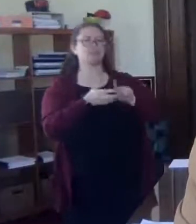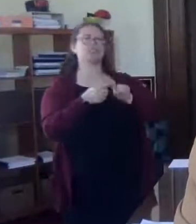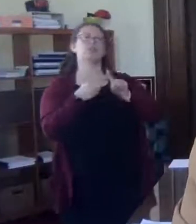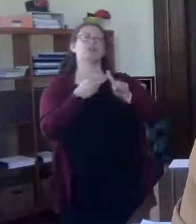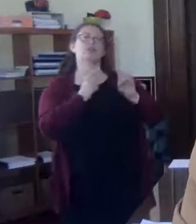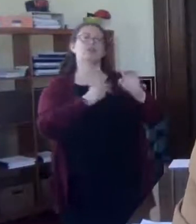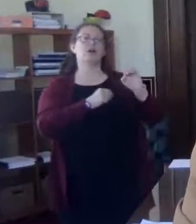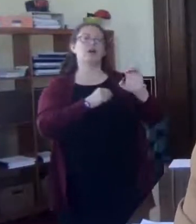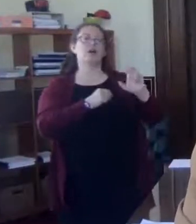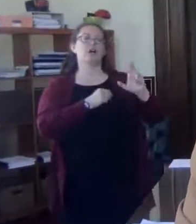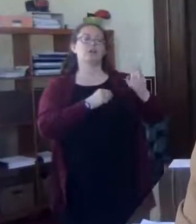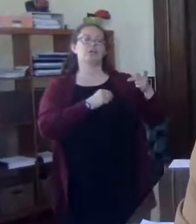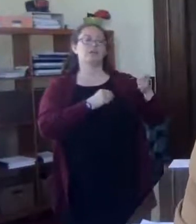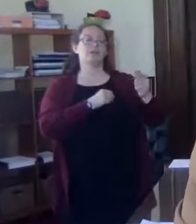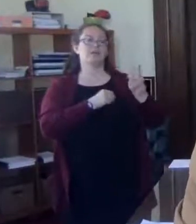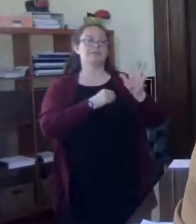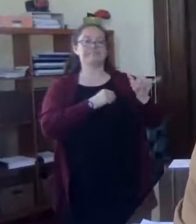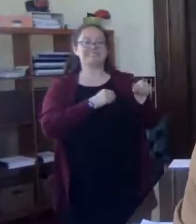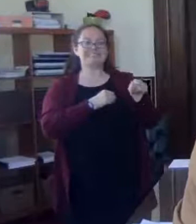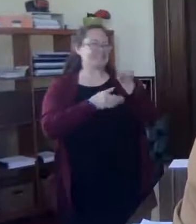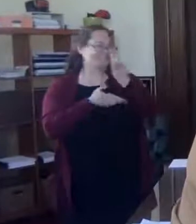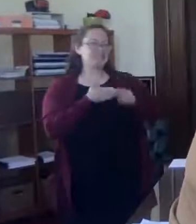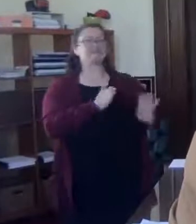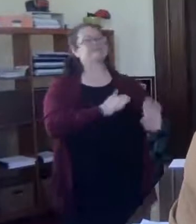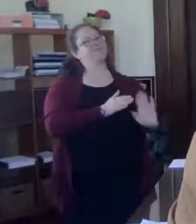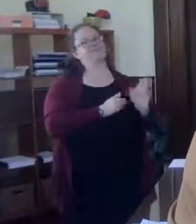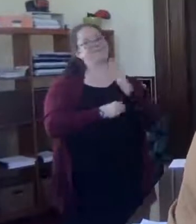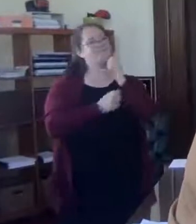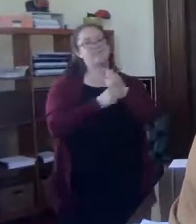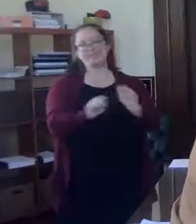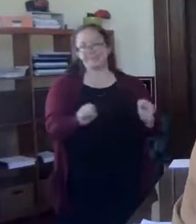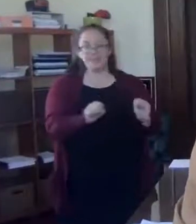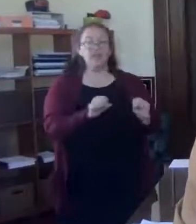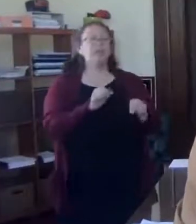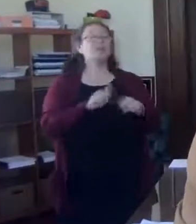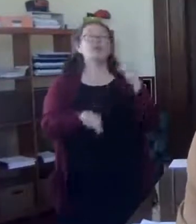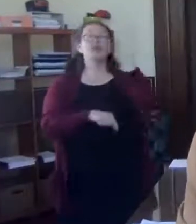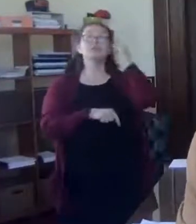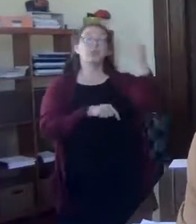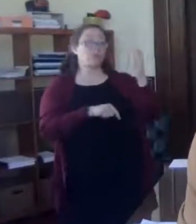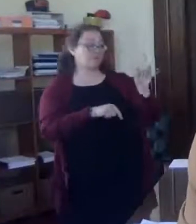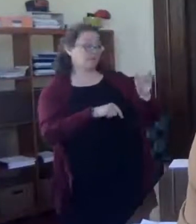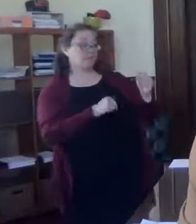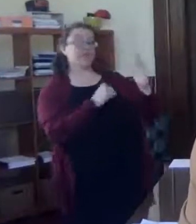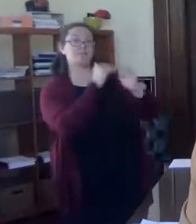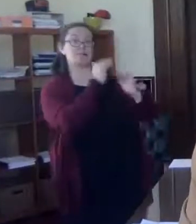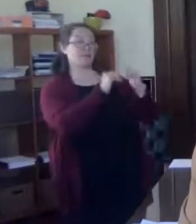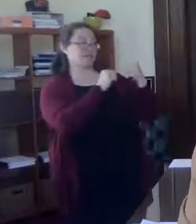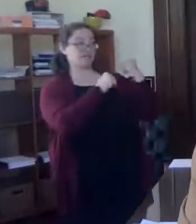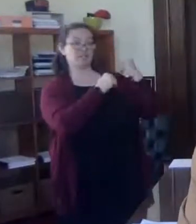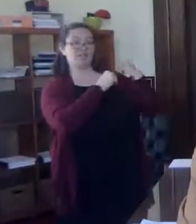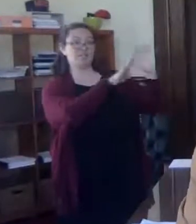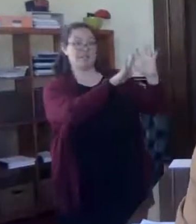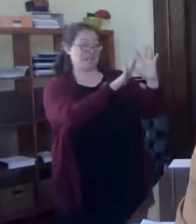building that's occupied, because it's just not safe. But if you have an abandoned building that you think has